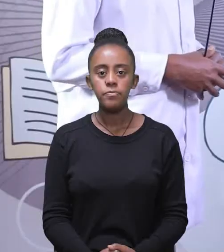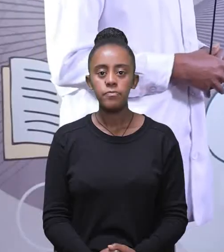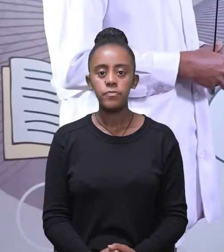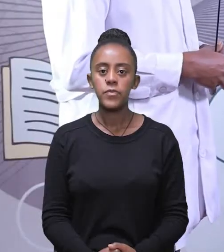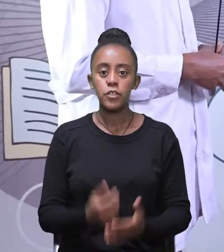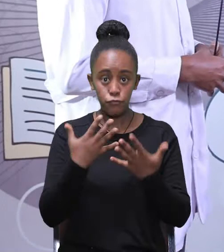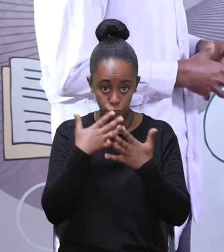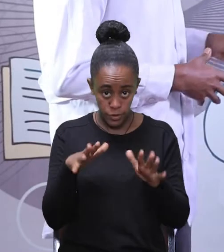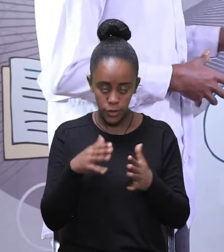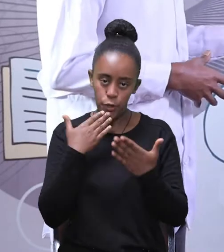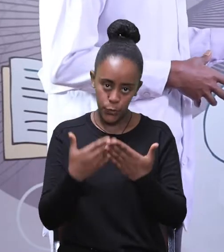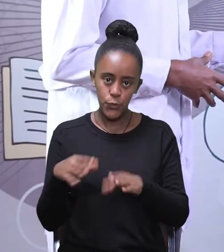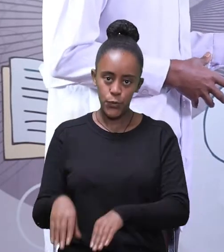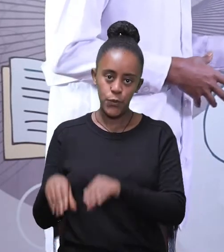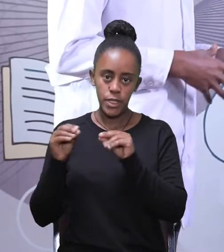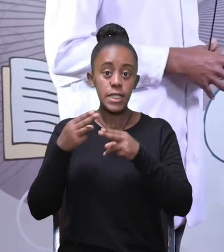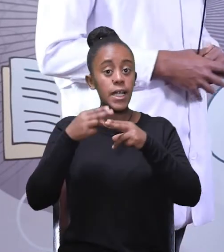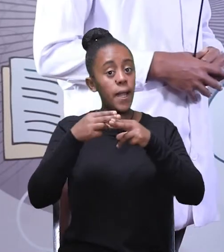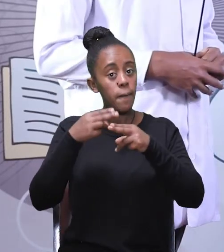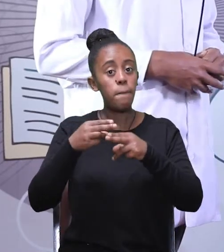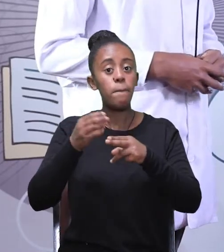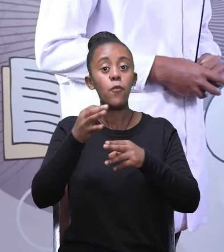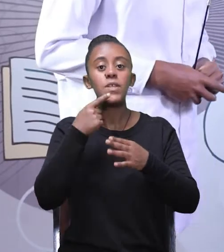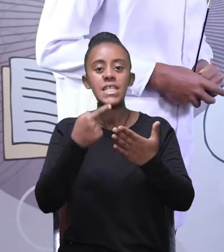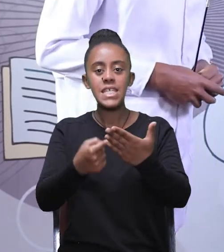Thank you, students. The name of this number is